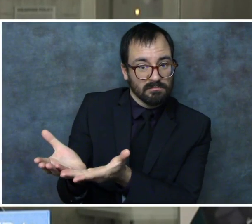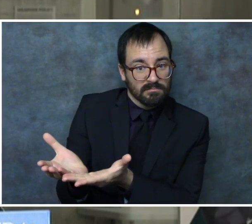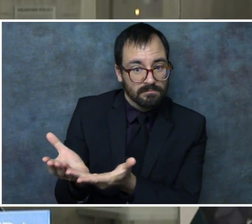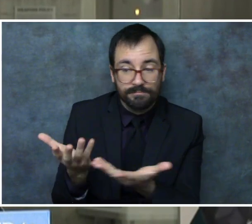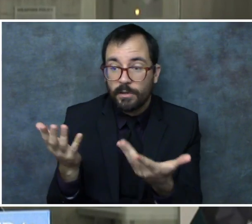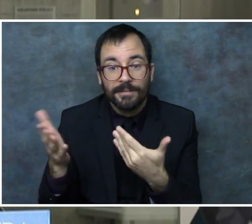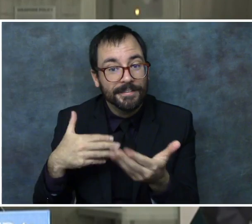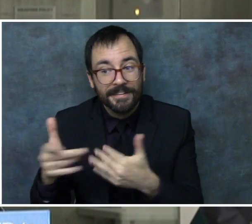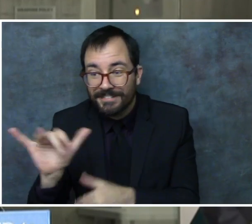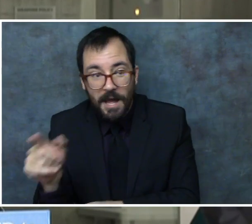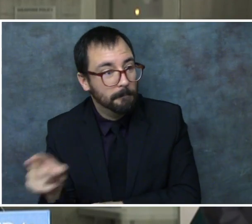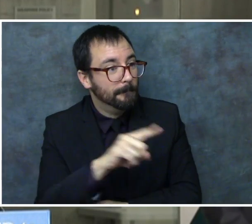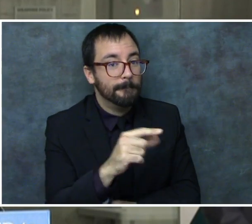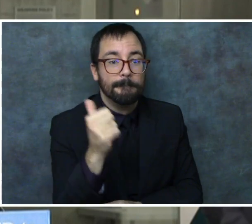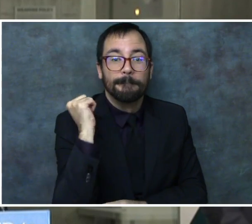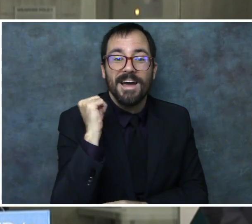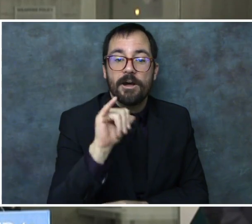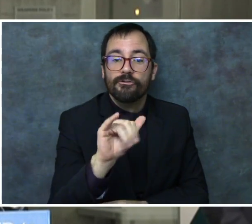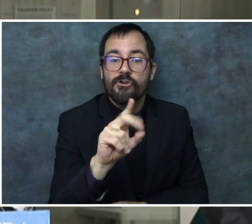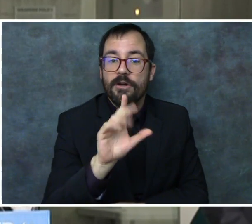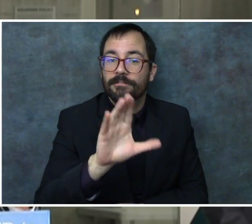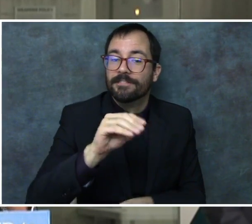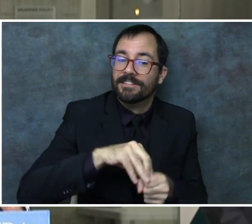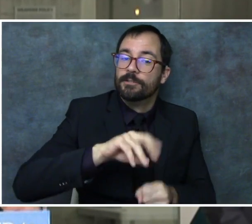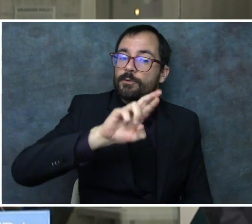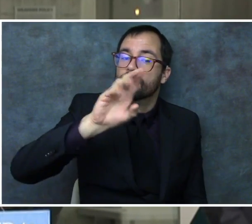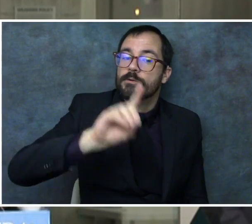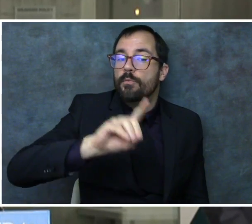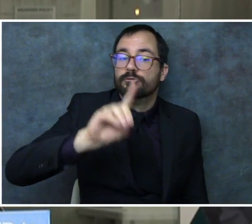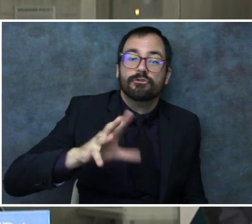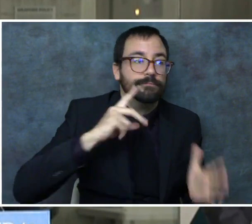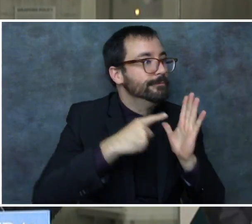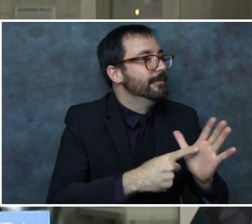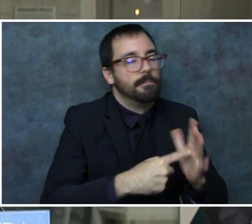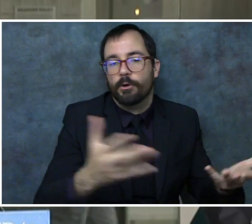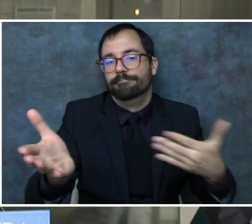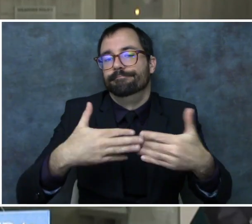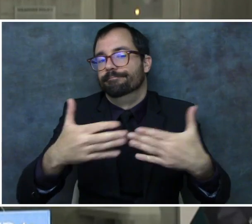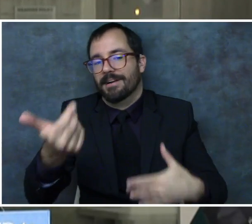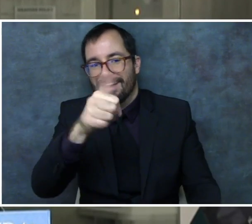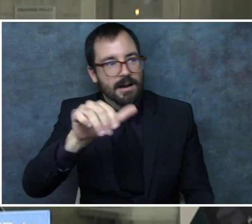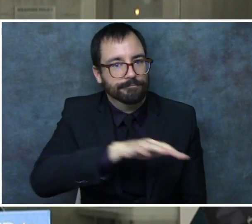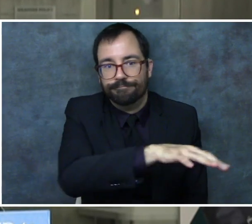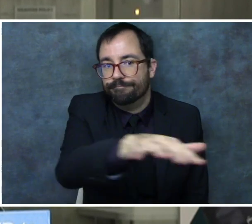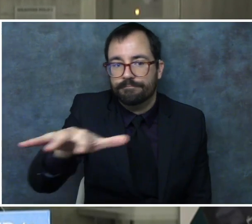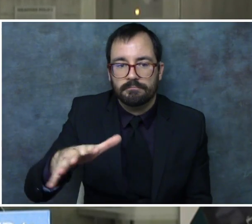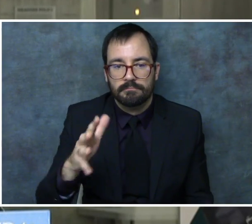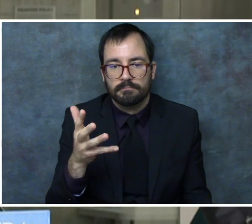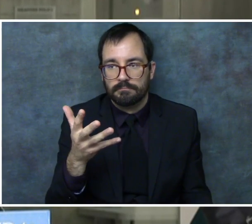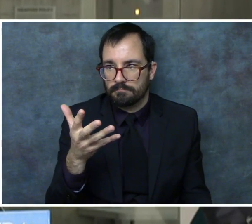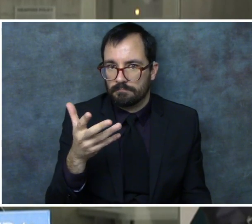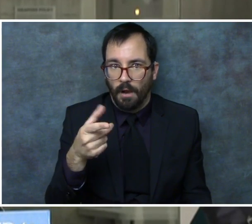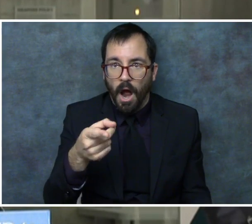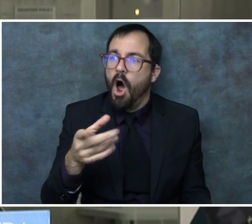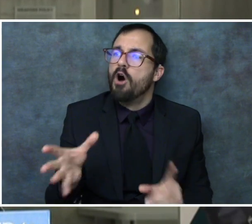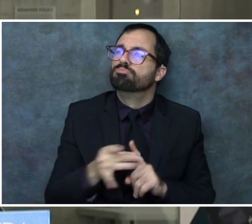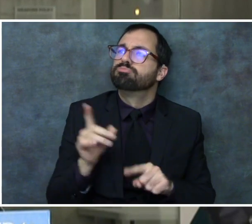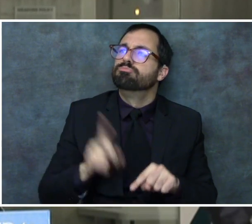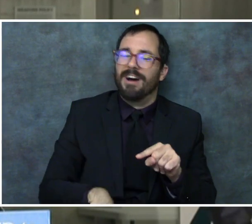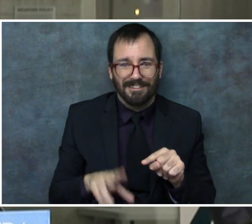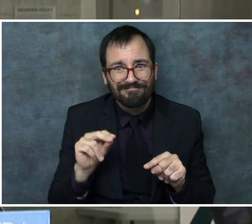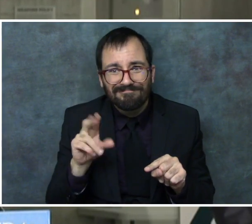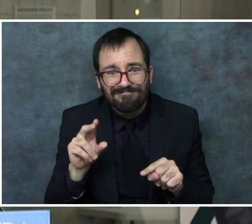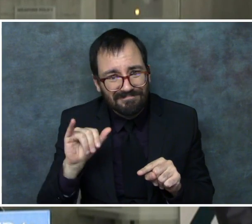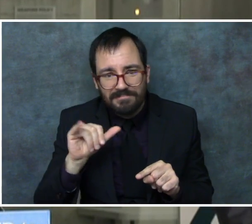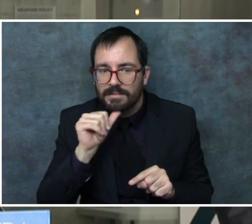at the White House, or that's in your backyard in Dorchester or wherever, you're not immune to it. So we're asking